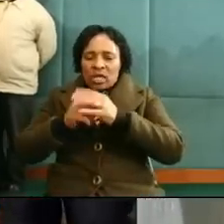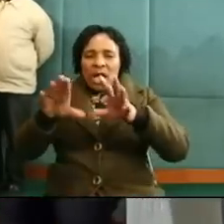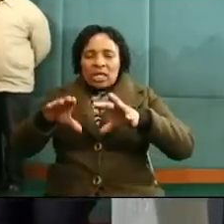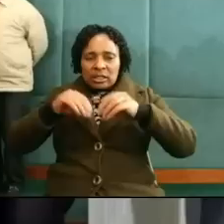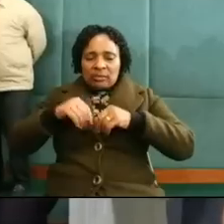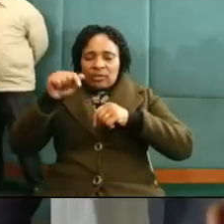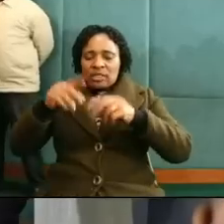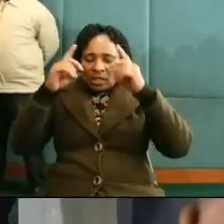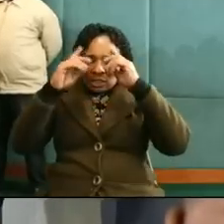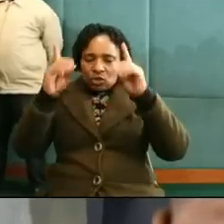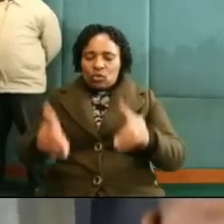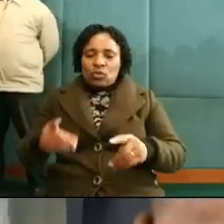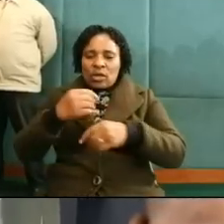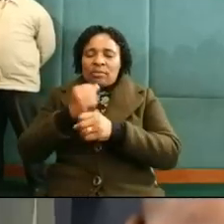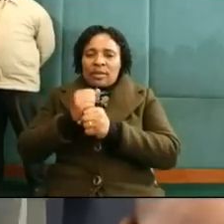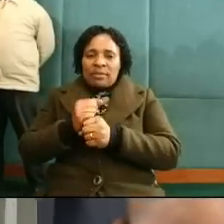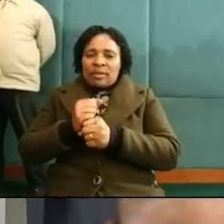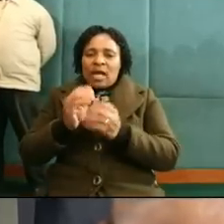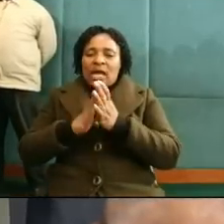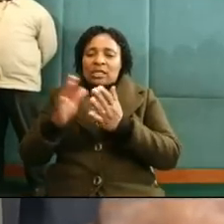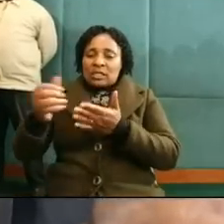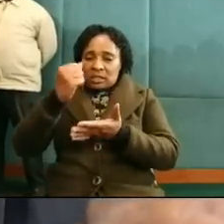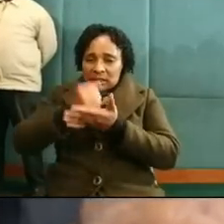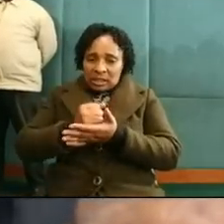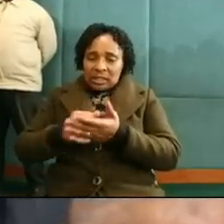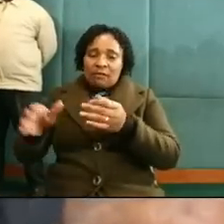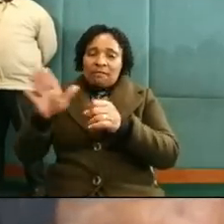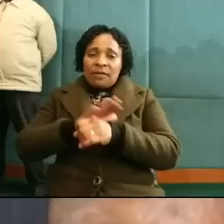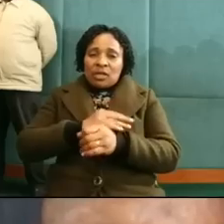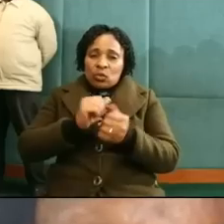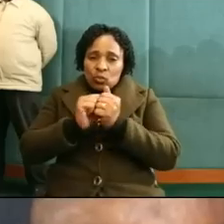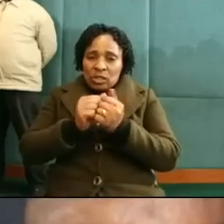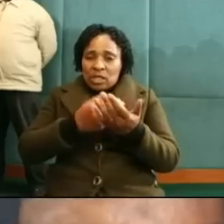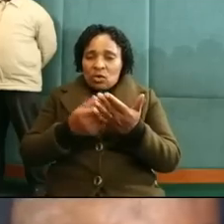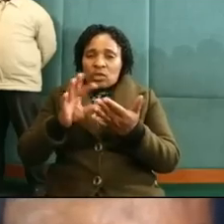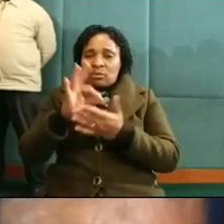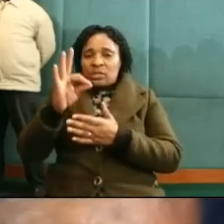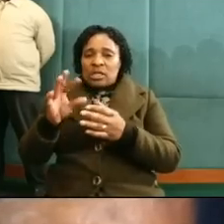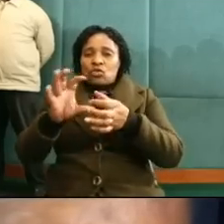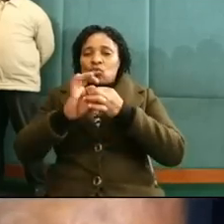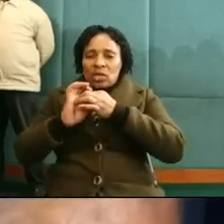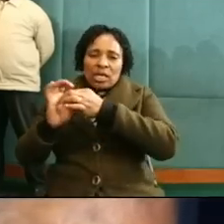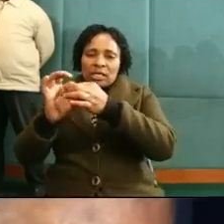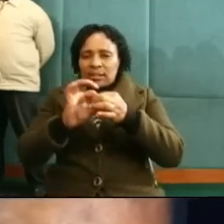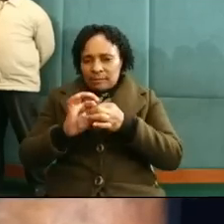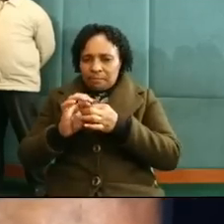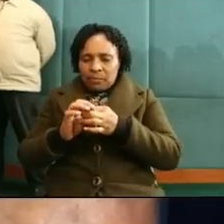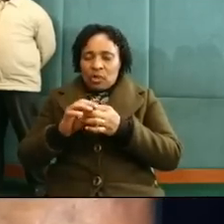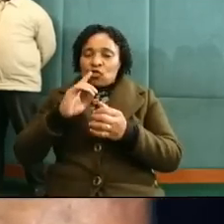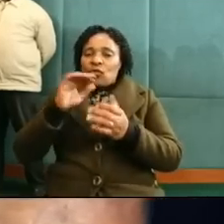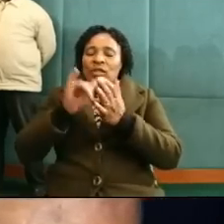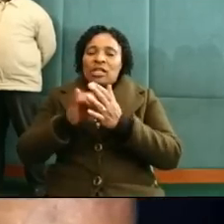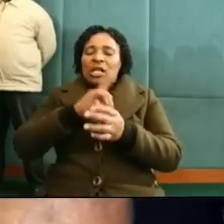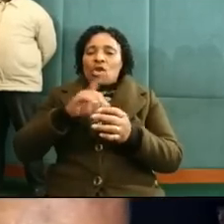this decision we have made, and seal us and fill us with the Holy Spirit, uniting us. So that, Lord,